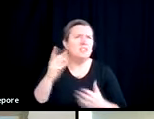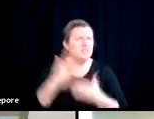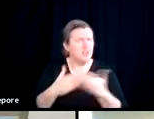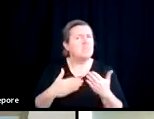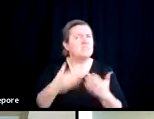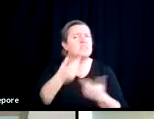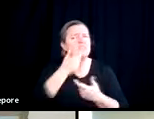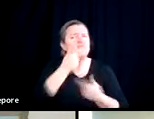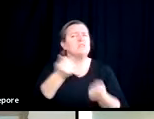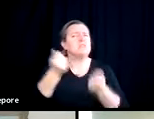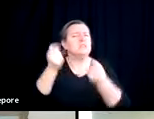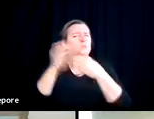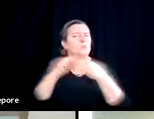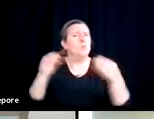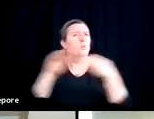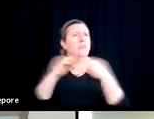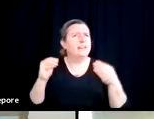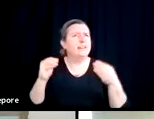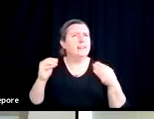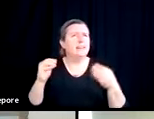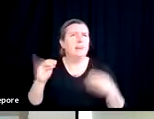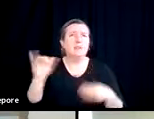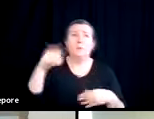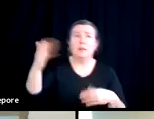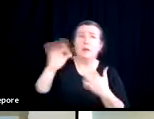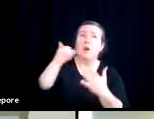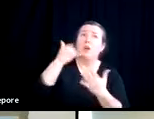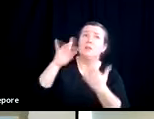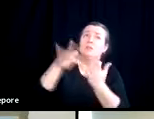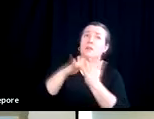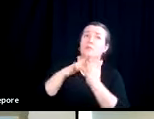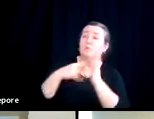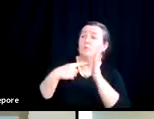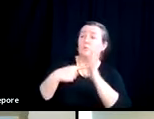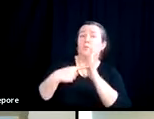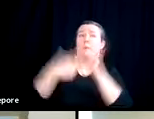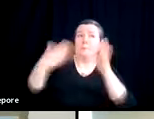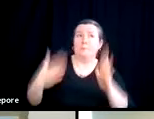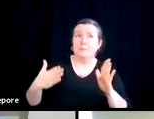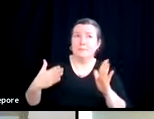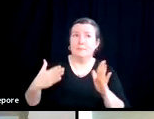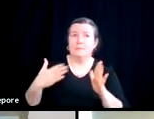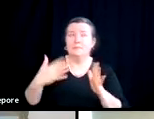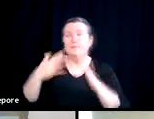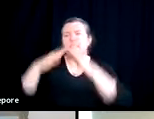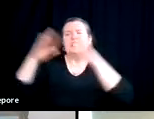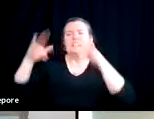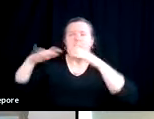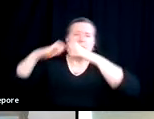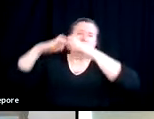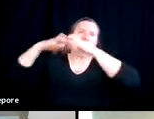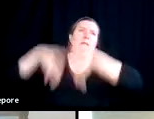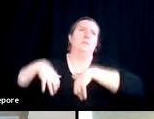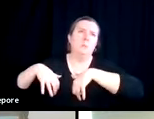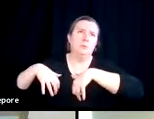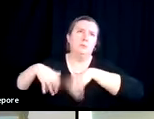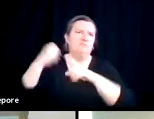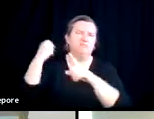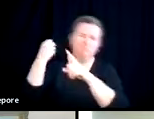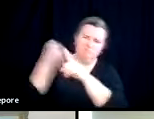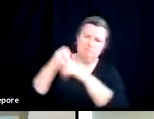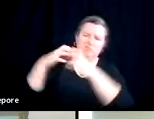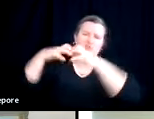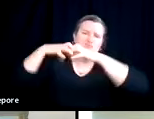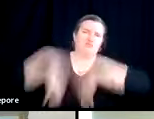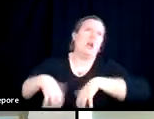call center representatives have told them that the system is down or had crashed. And you said that you're doing some retooling. I'm wondering if